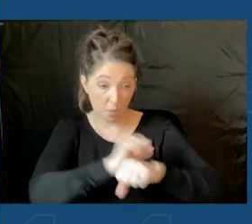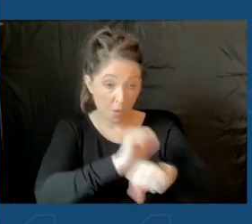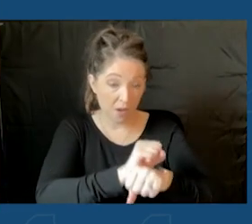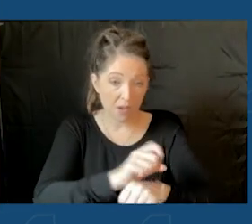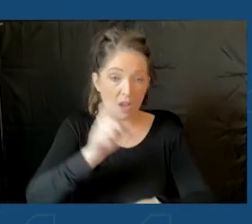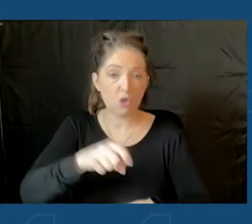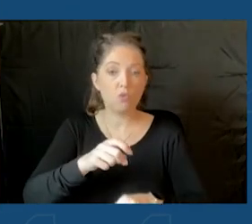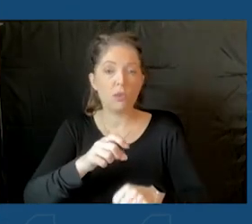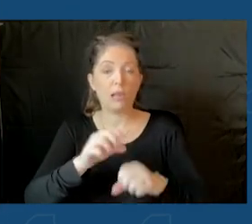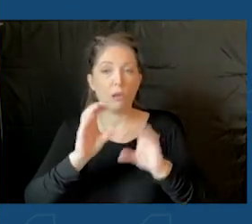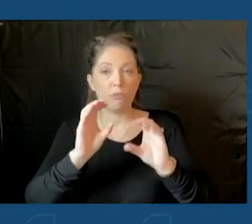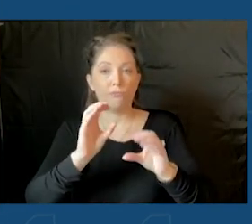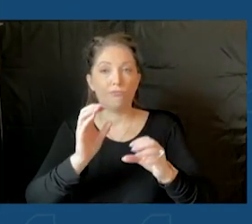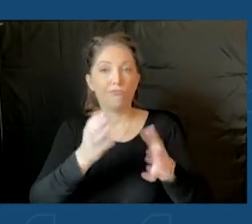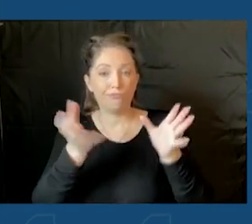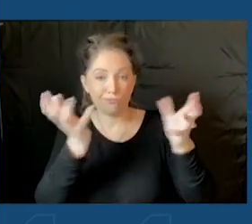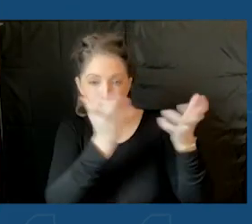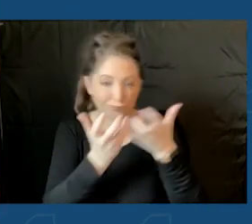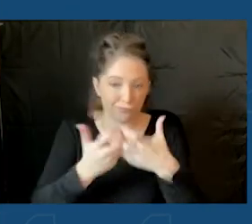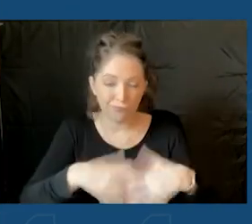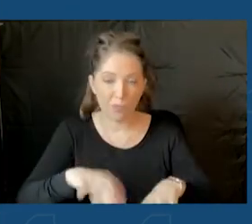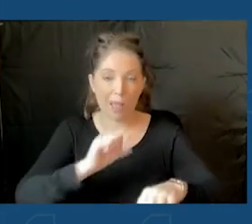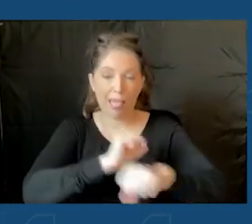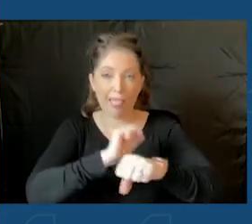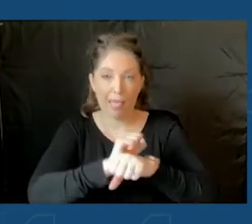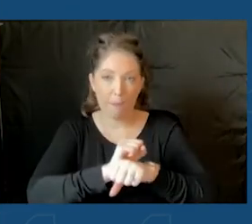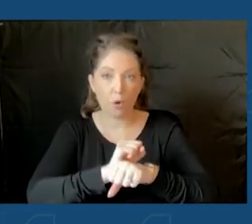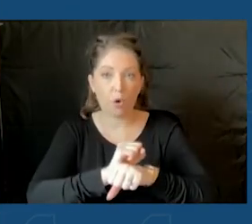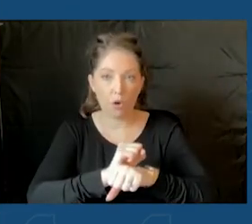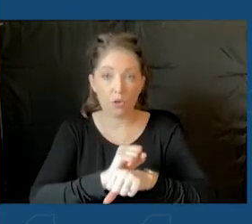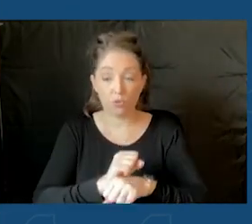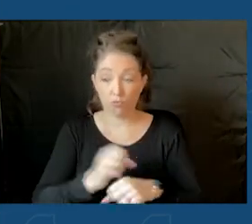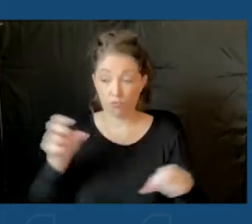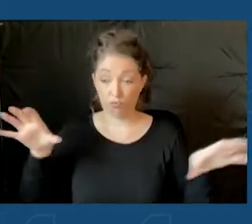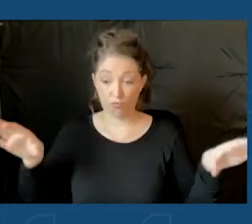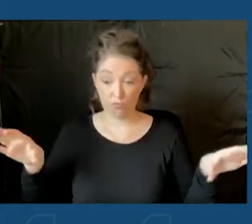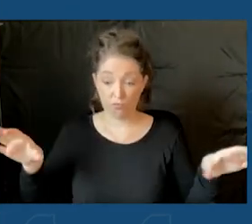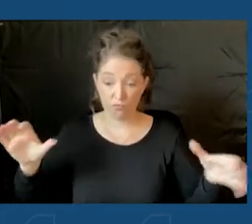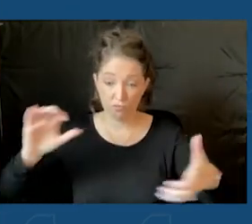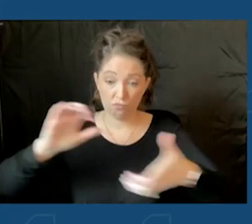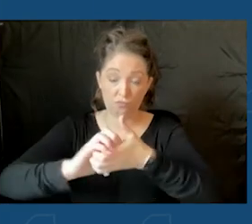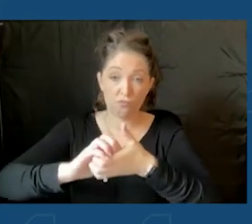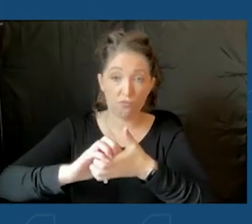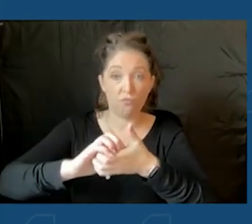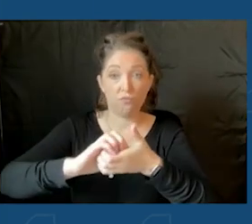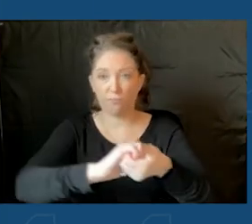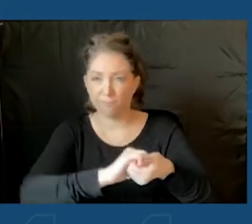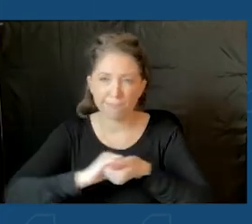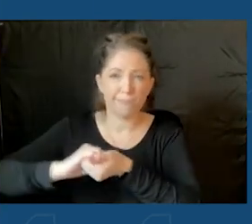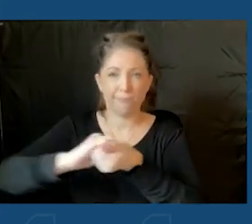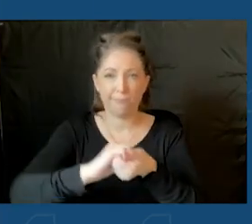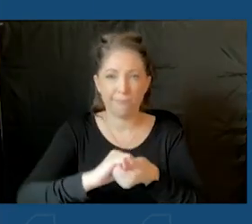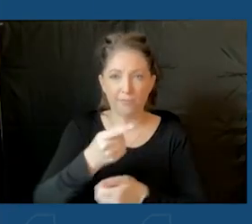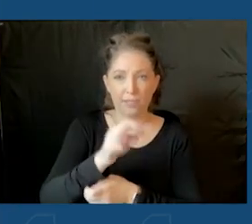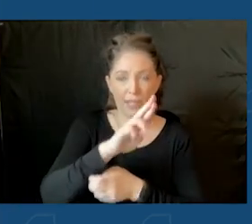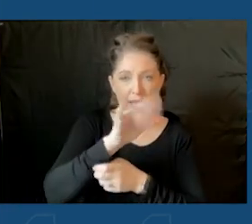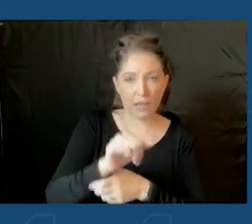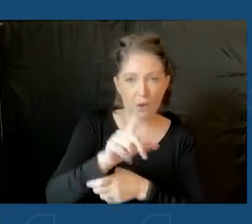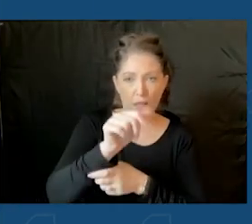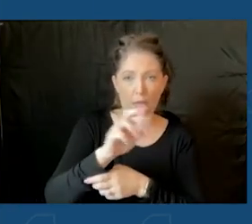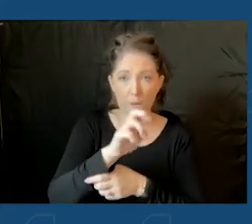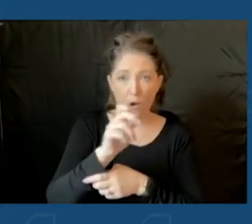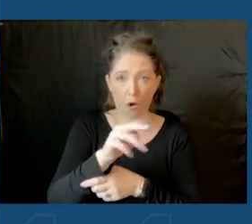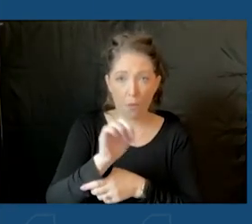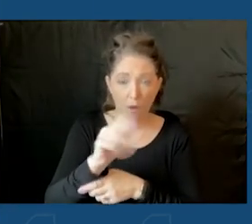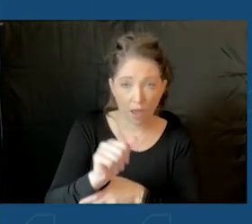labor. Because you put those two together, Gary LaBarbera, working together, putting it together